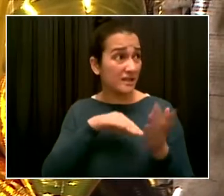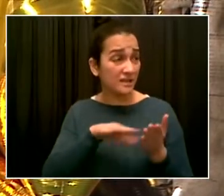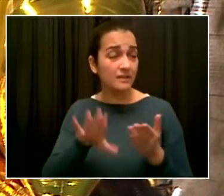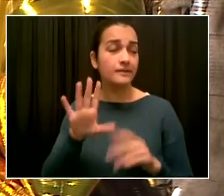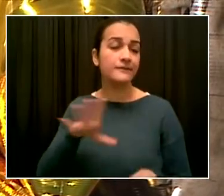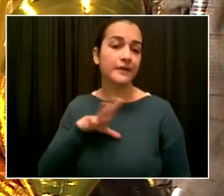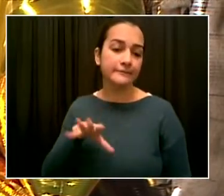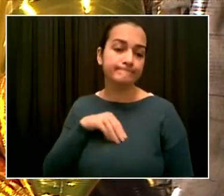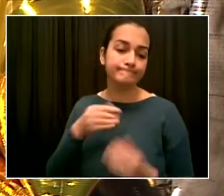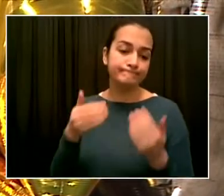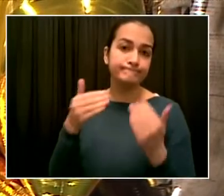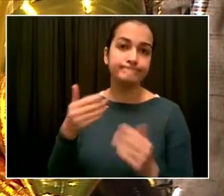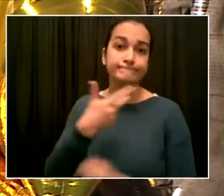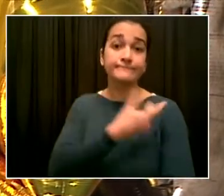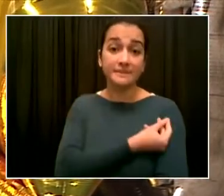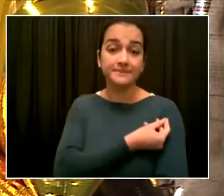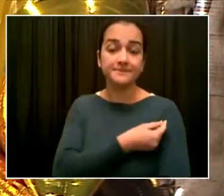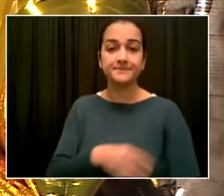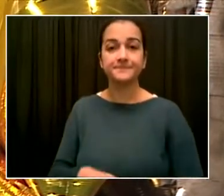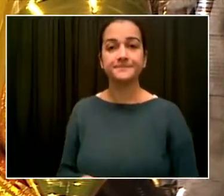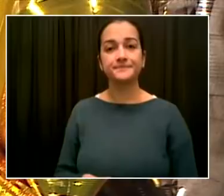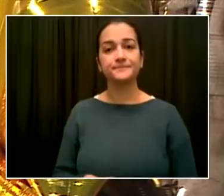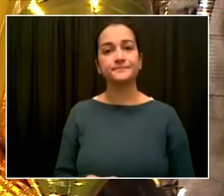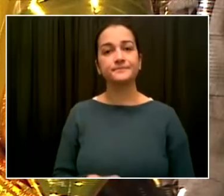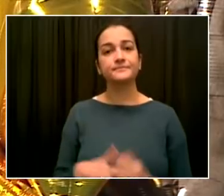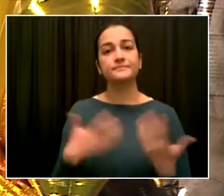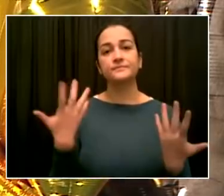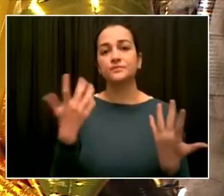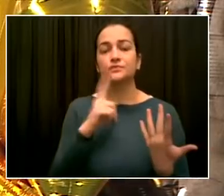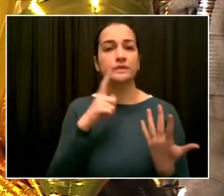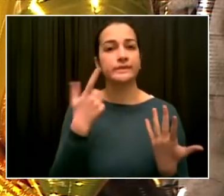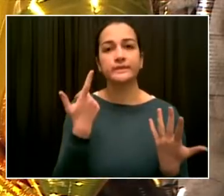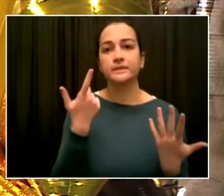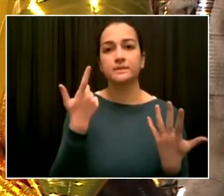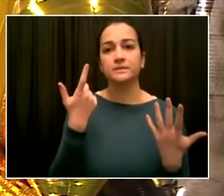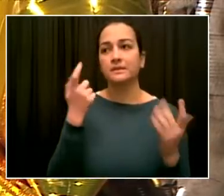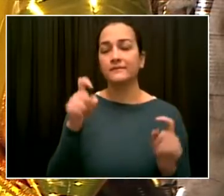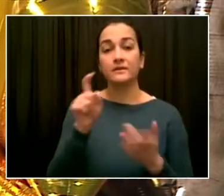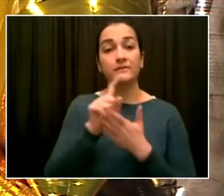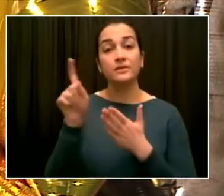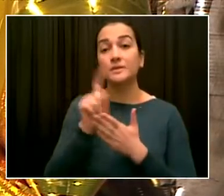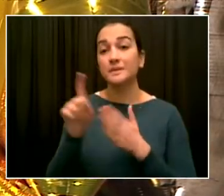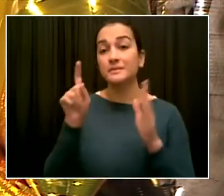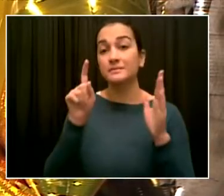obviously. Elizabeth, did you want to clarify? Do you know some specific deadline you're referring to?